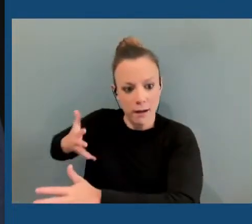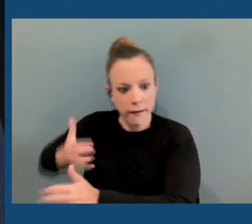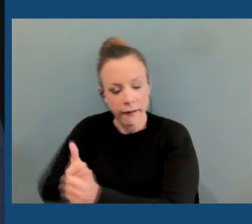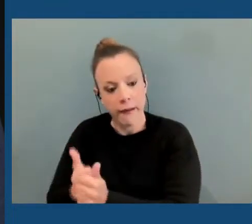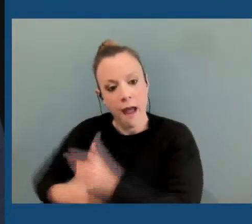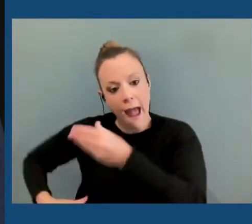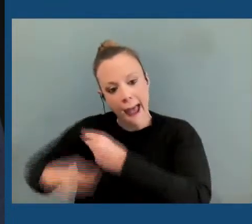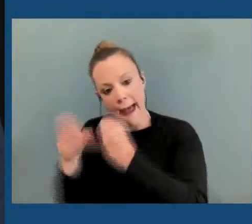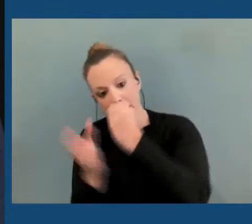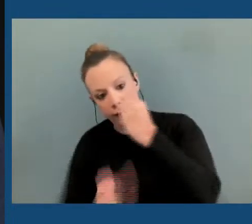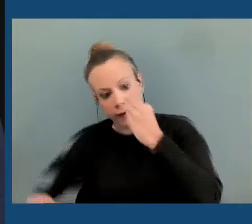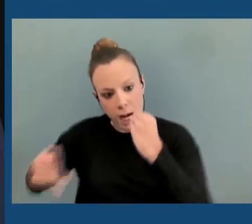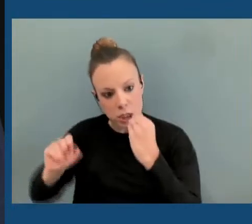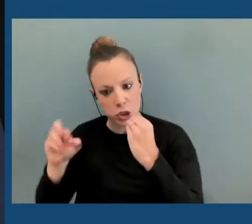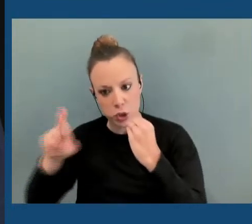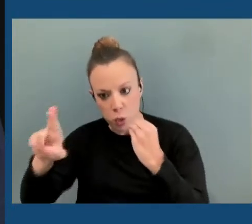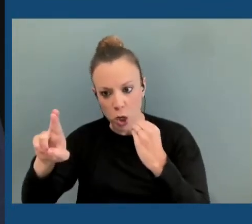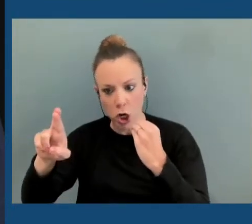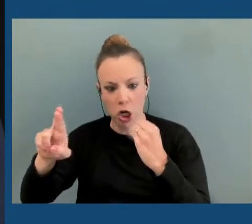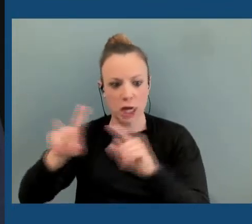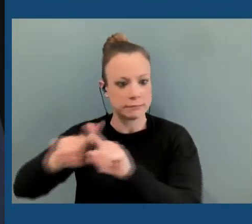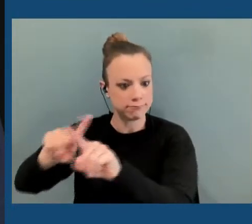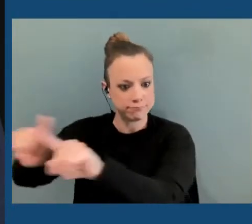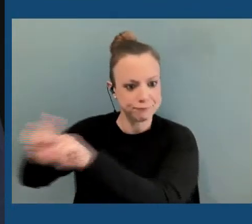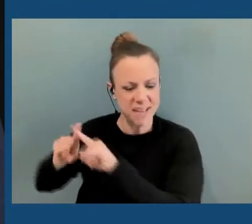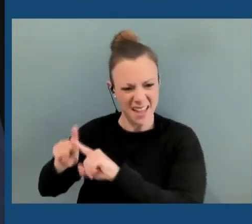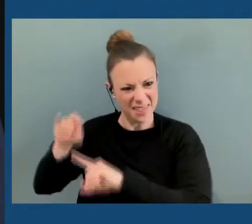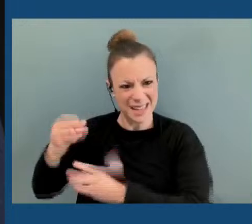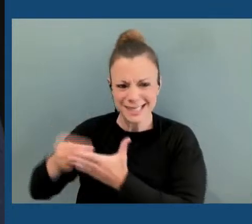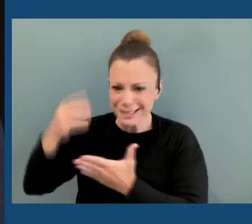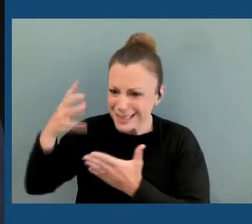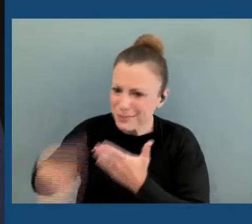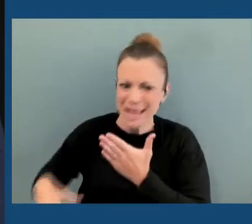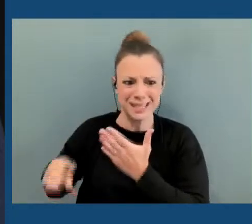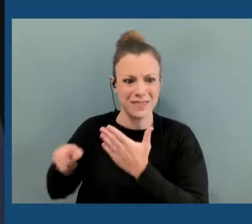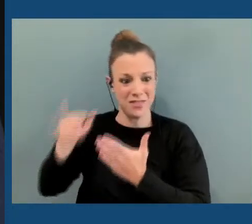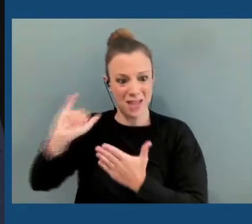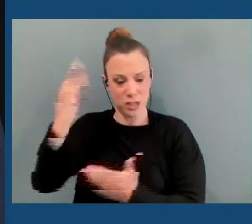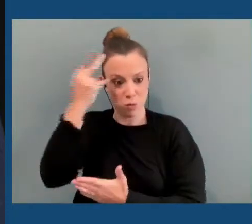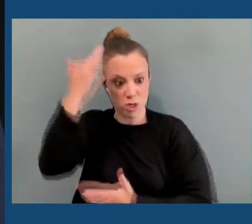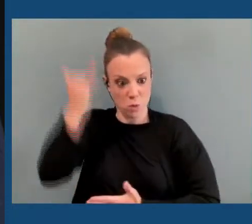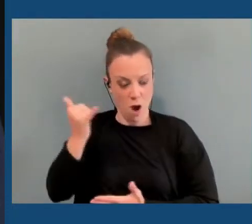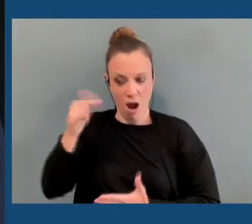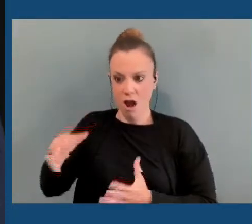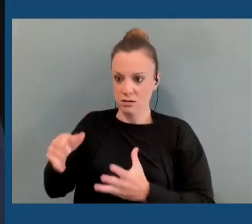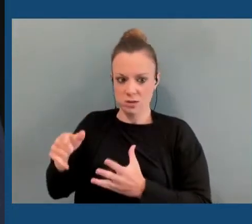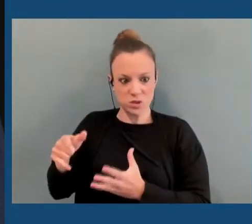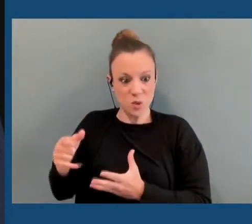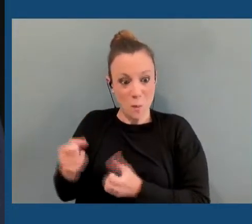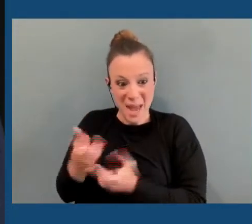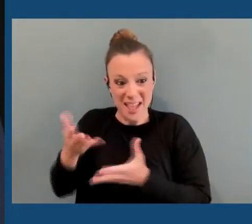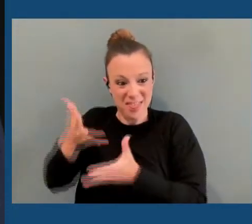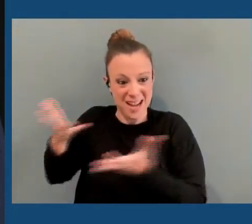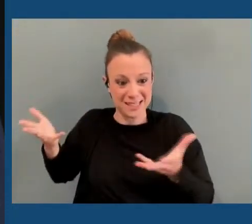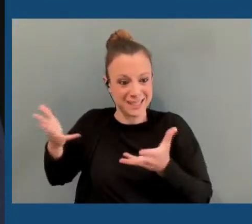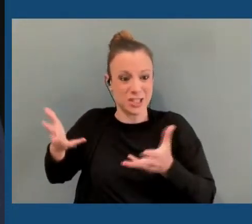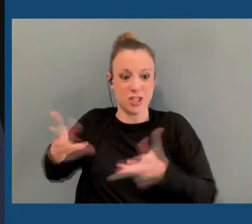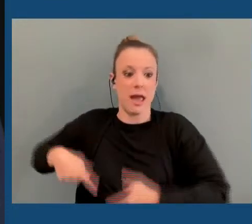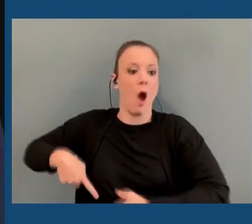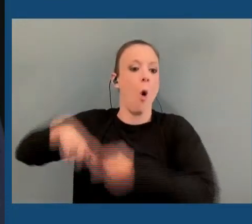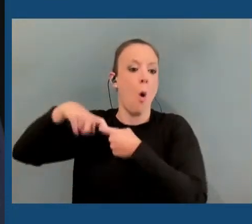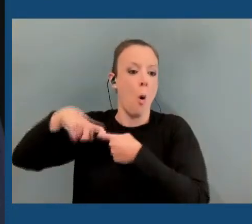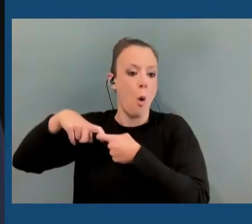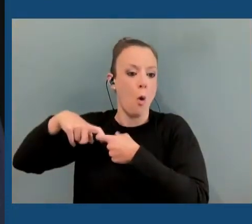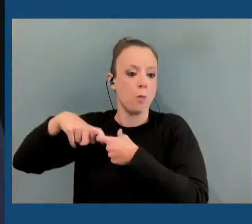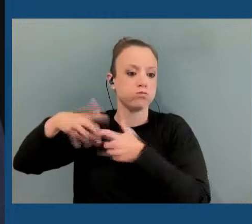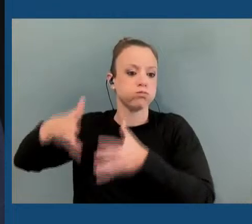pretty expensive. And that's why so much does not get done. So that's what we need to do. We said we will make that happen. The state is